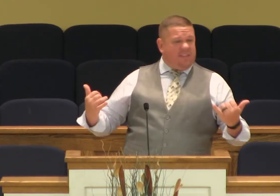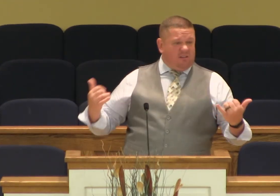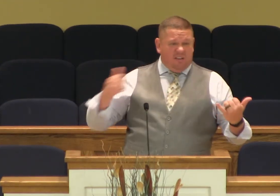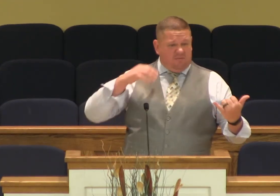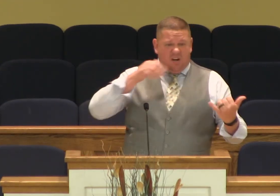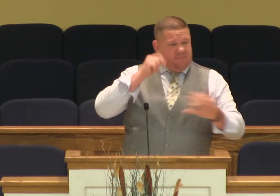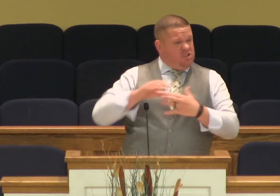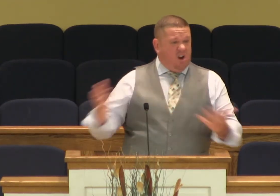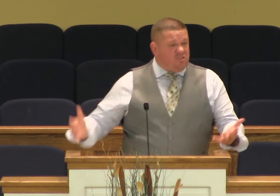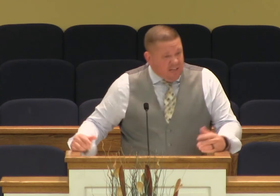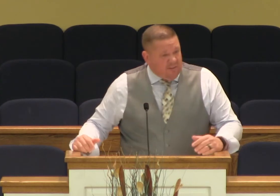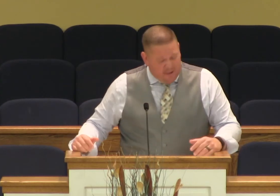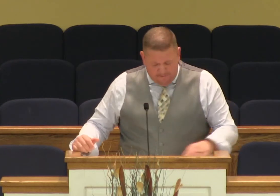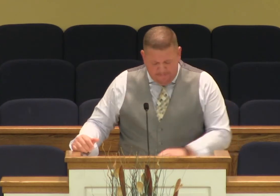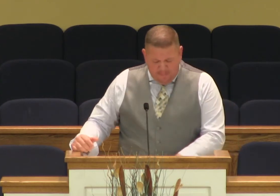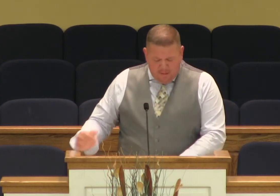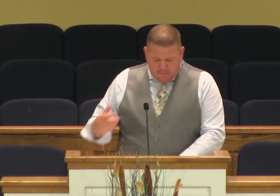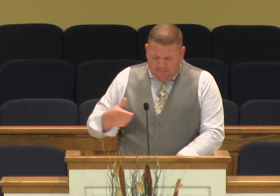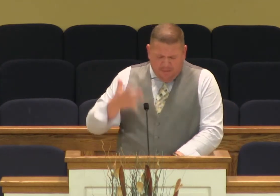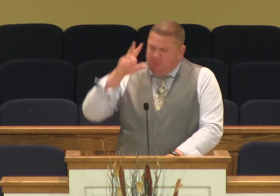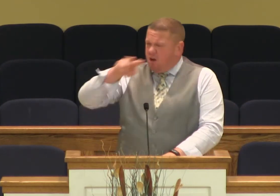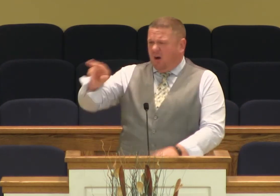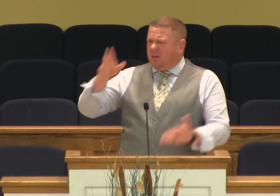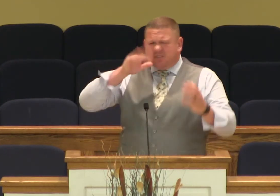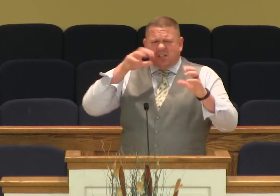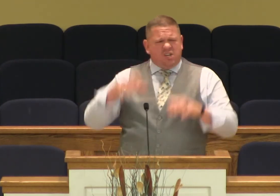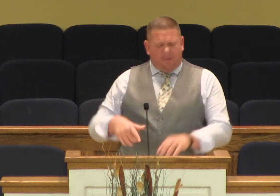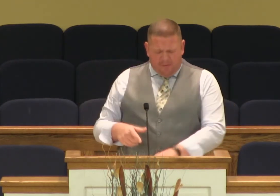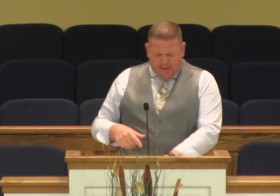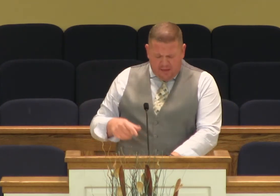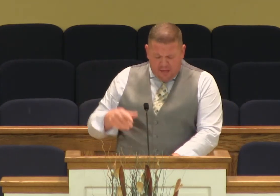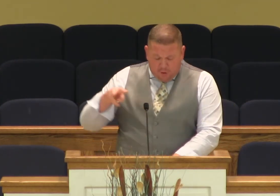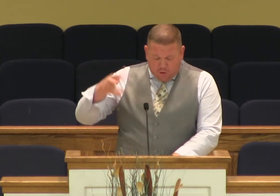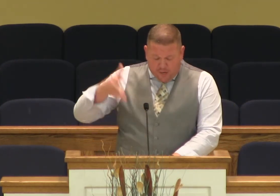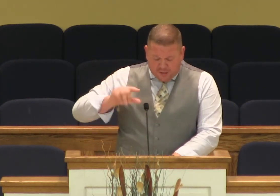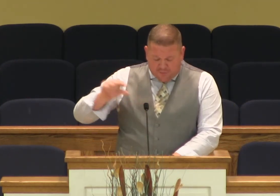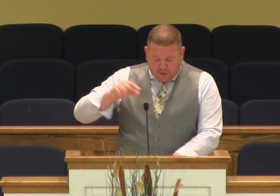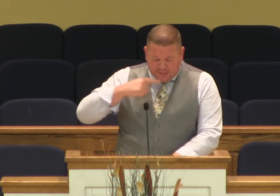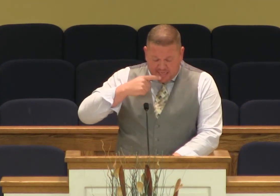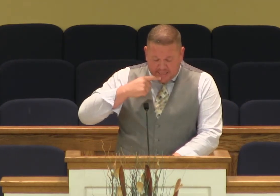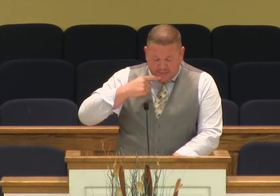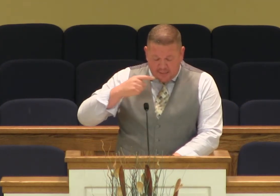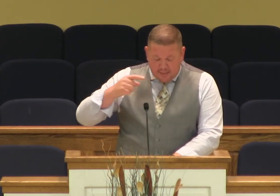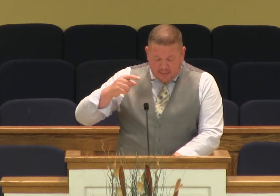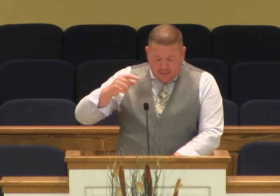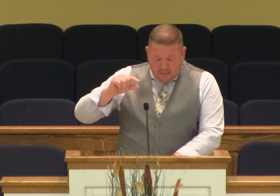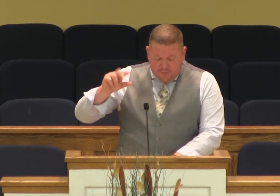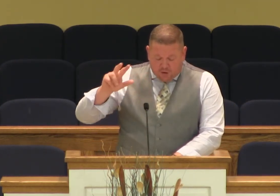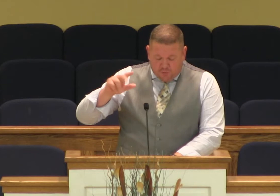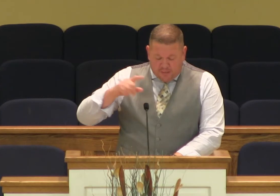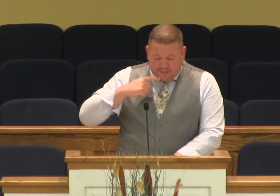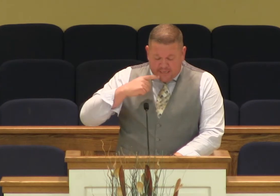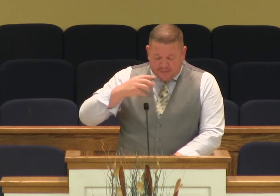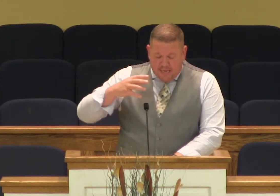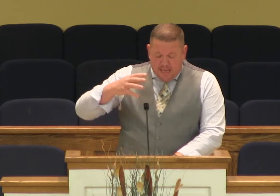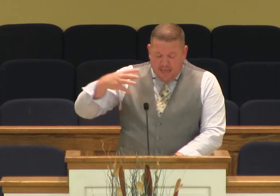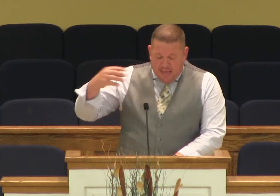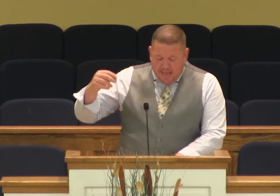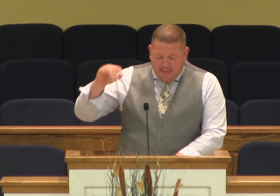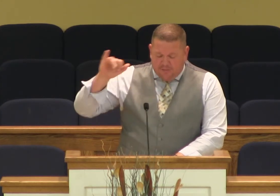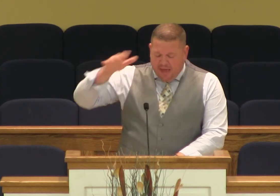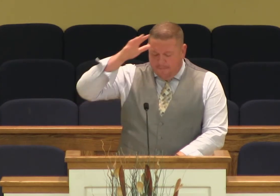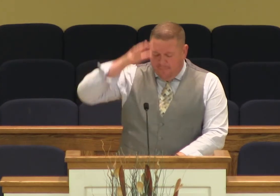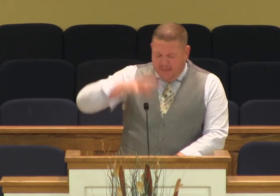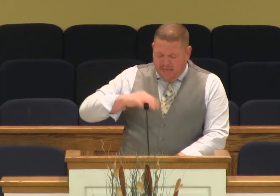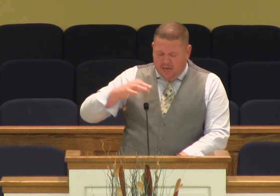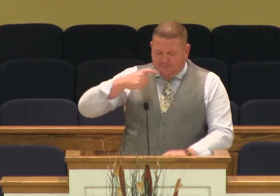ago, and now they're not even church now, right? But the Bible called it. God's not shocked by that. Look at the rest of the verse. It says, in verse 3, it says,